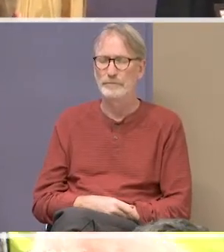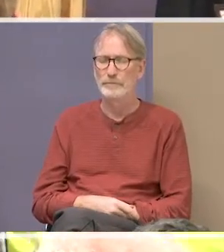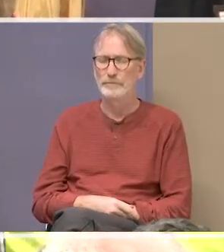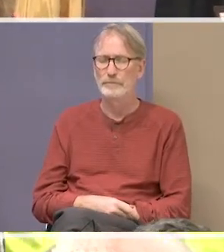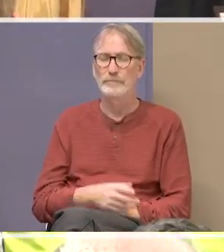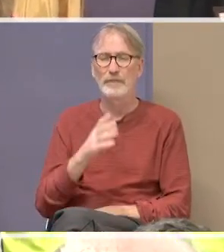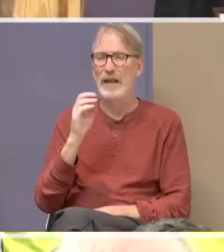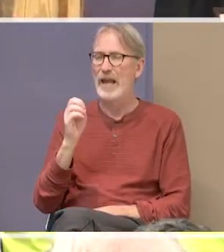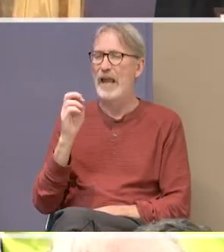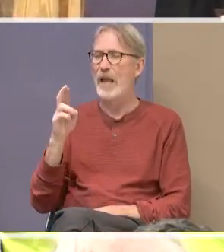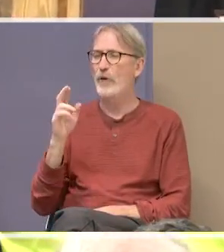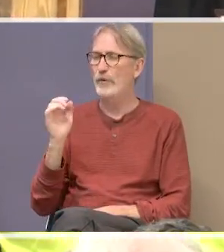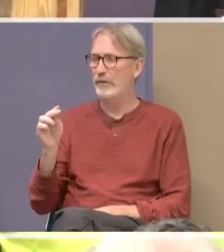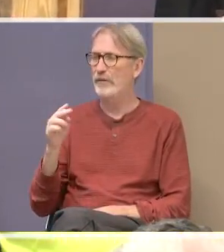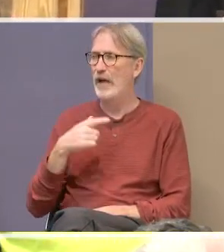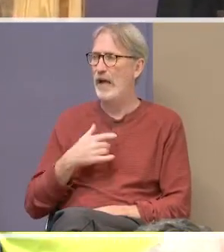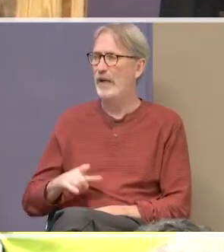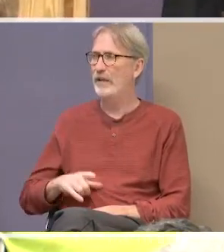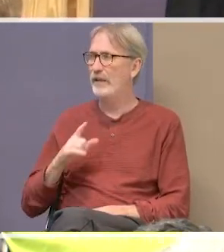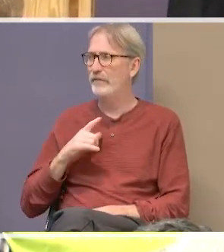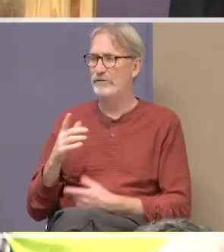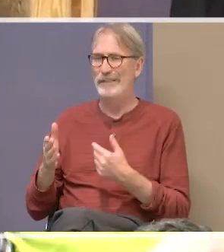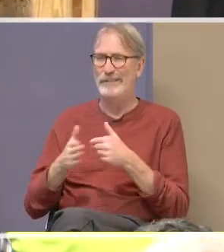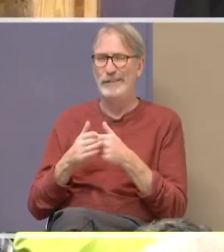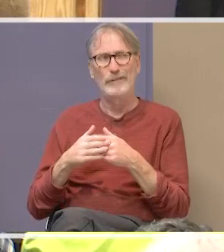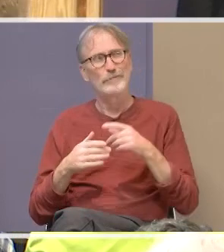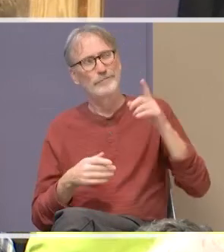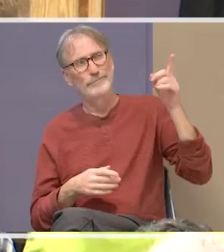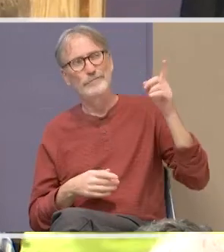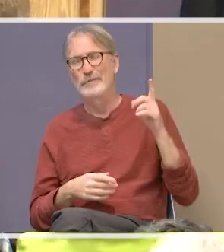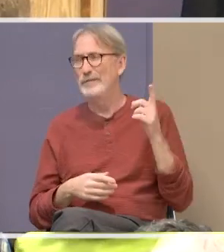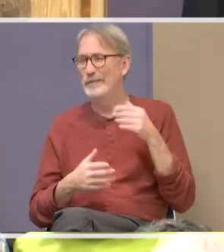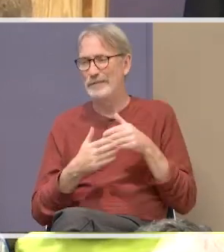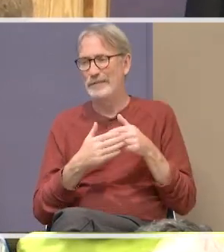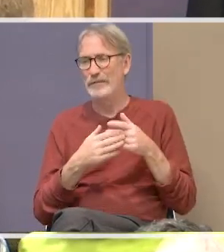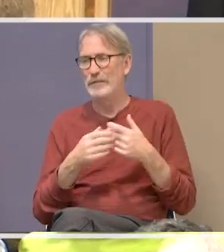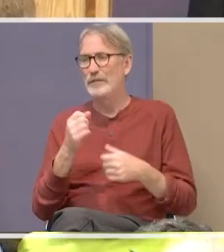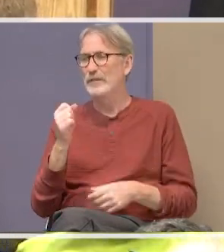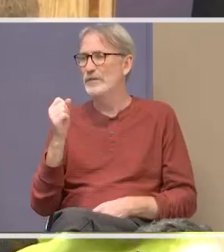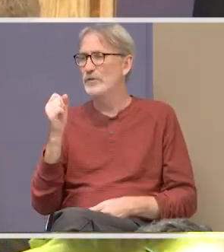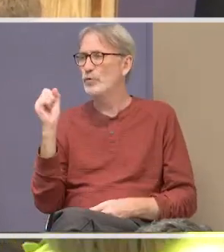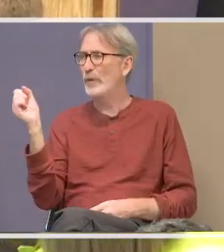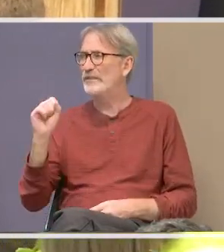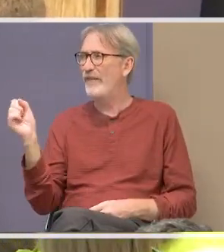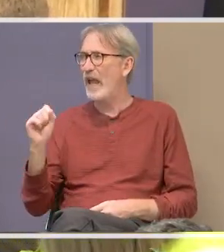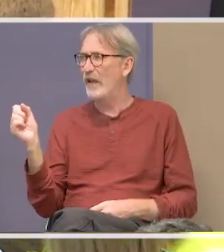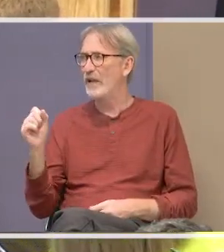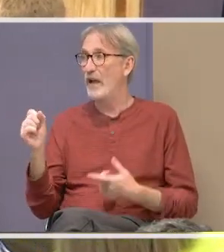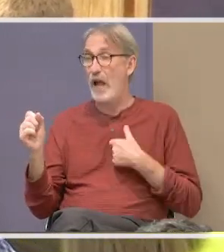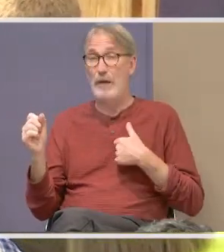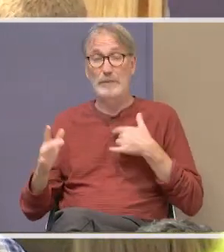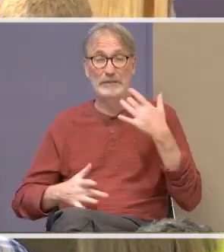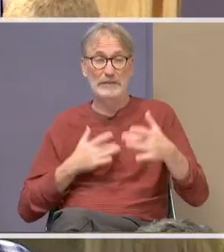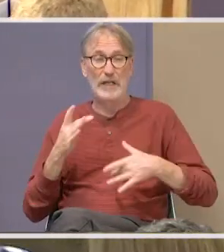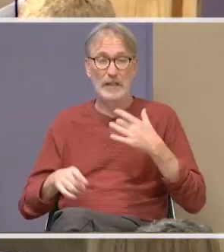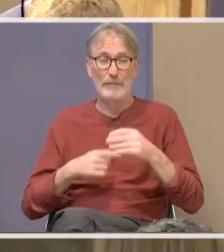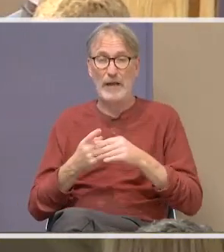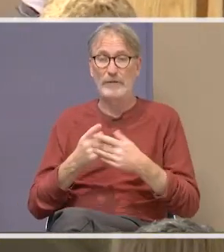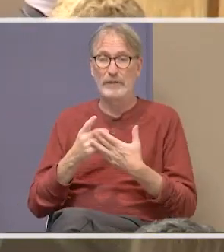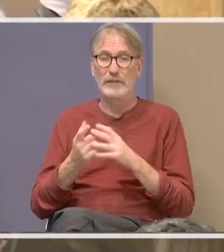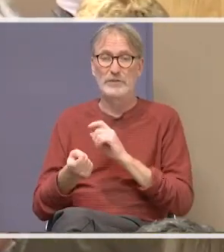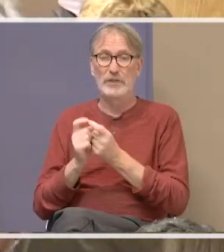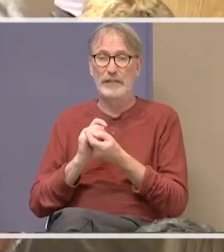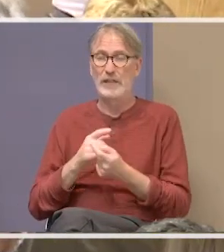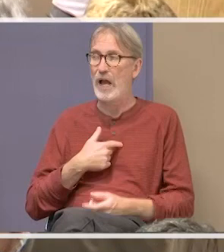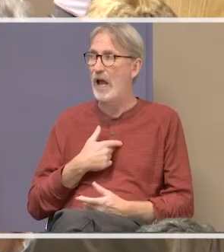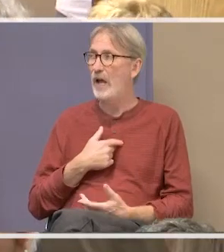Yeah, I'm Erin Kelly. I live in the neighborhood down towards Swissvale there. I'm excited about the changes. I was also one of the